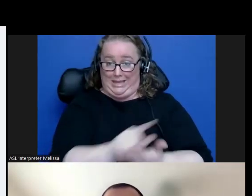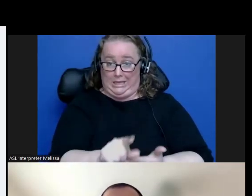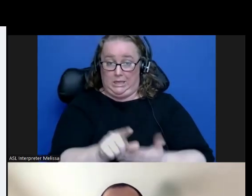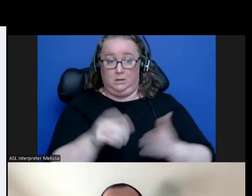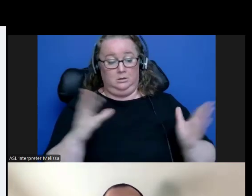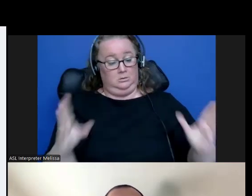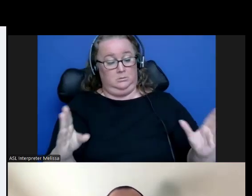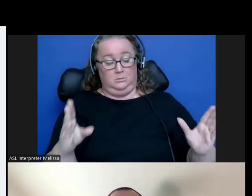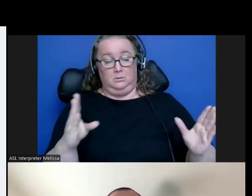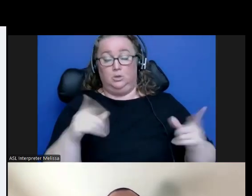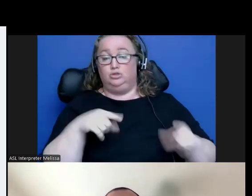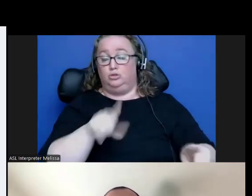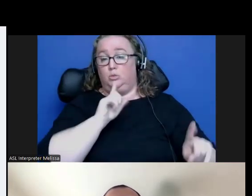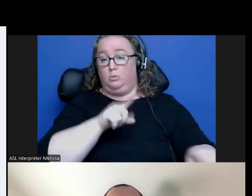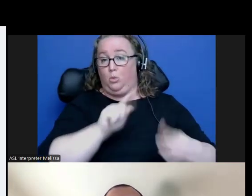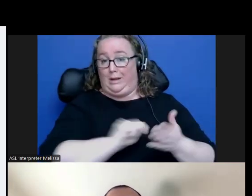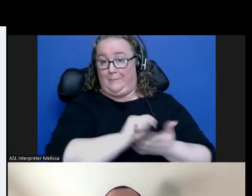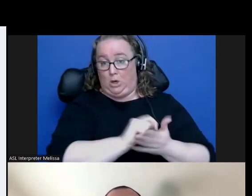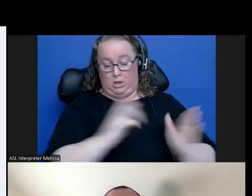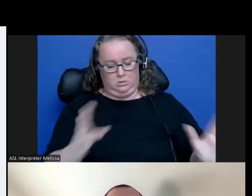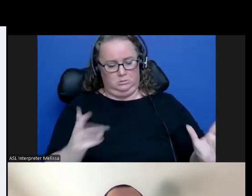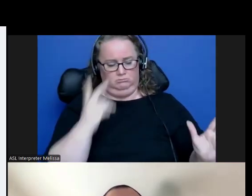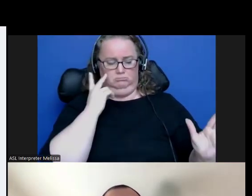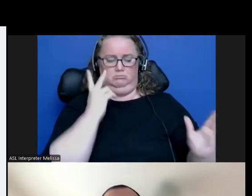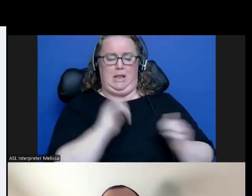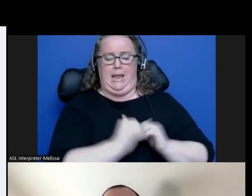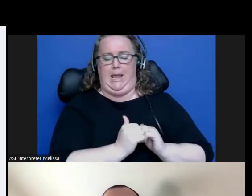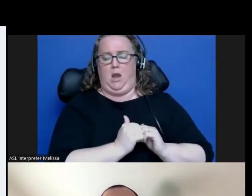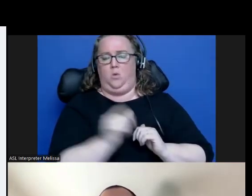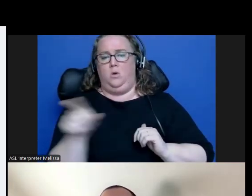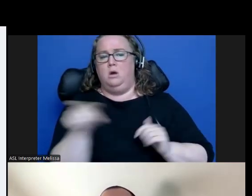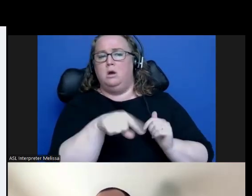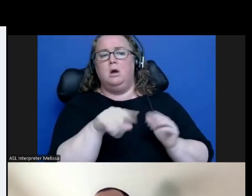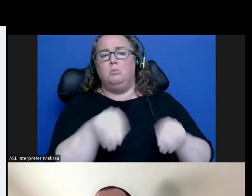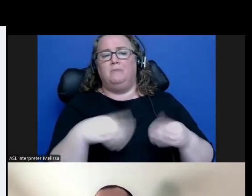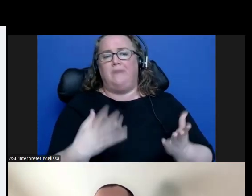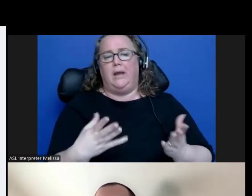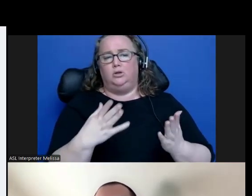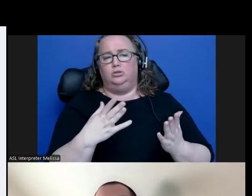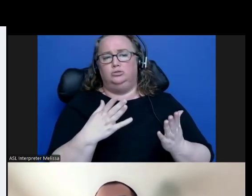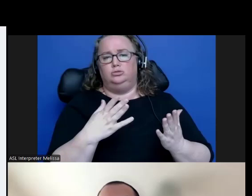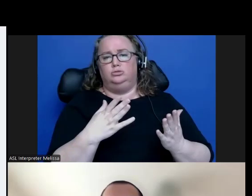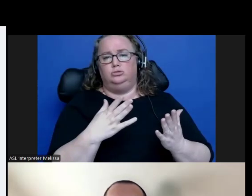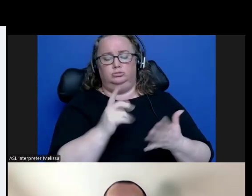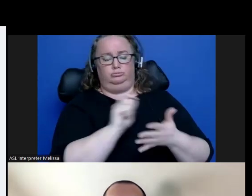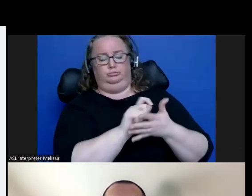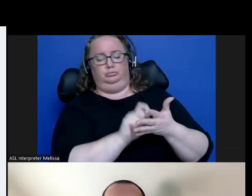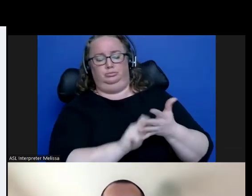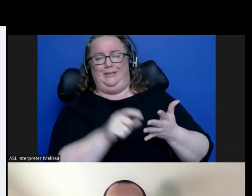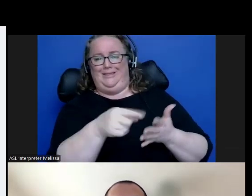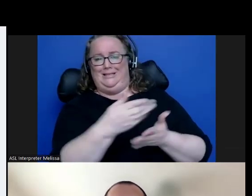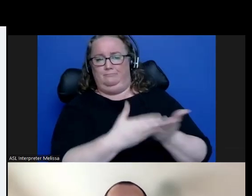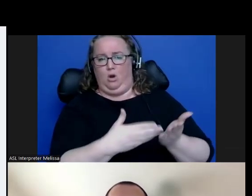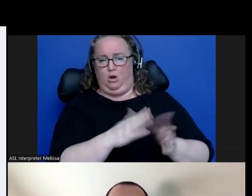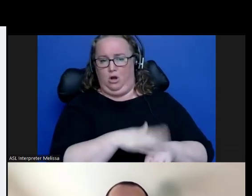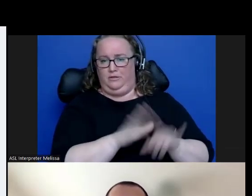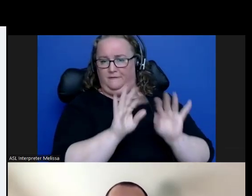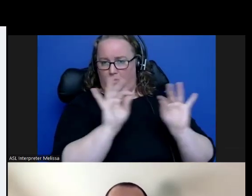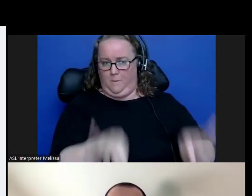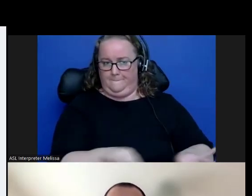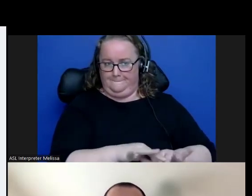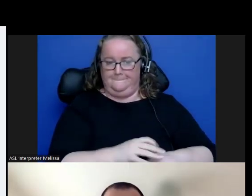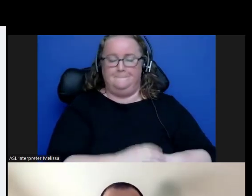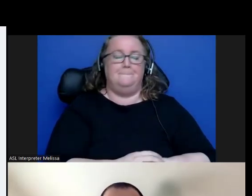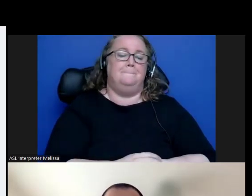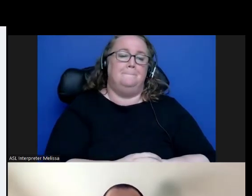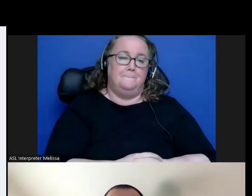reporting period, to see how providers were approaching this section of the medication restraint form.